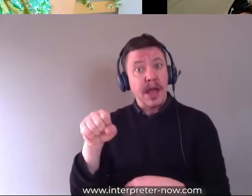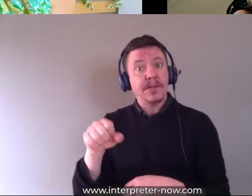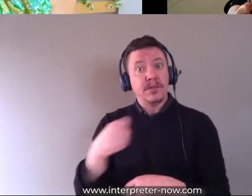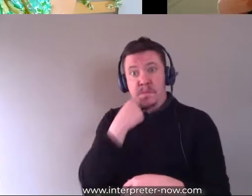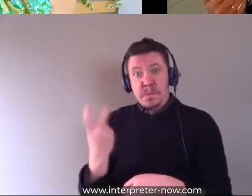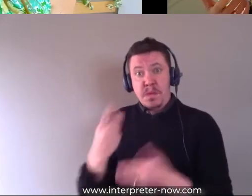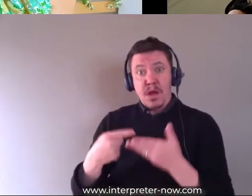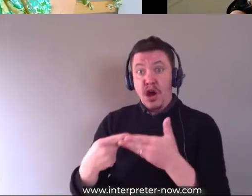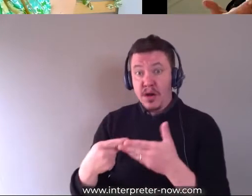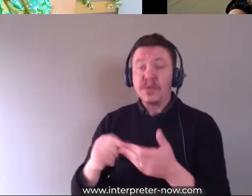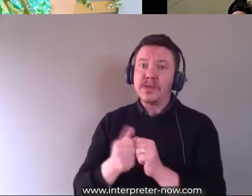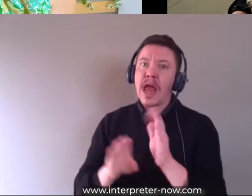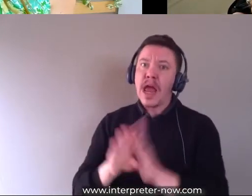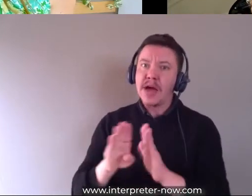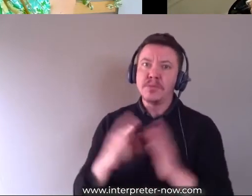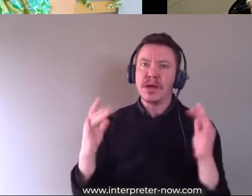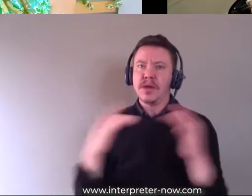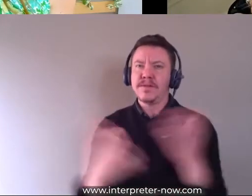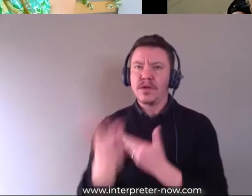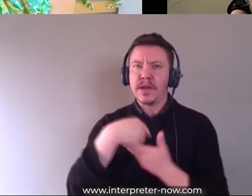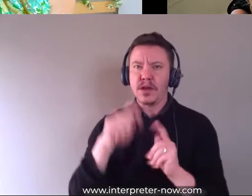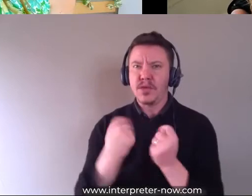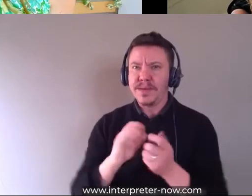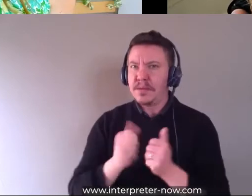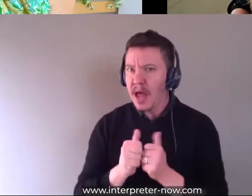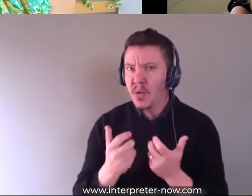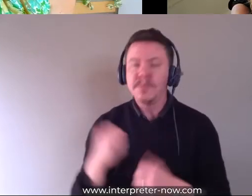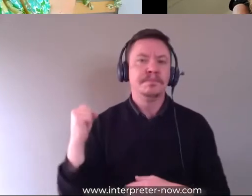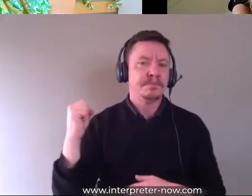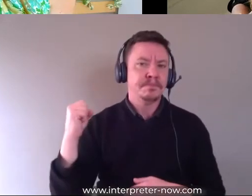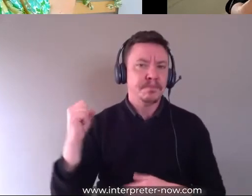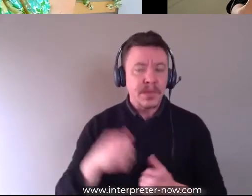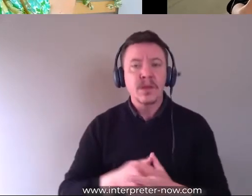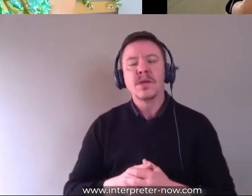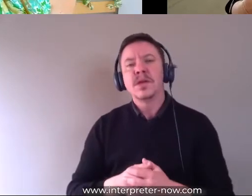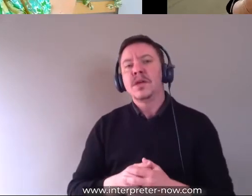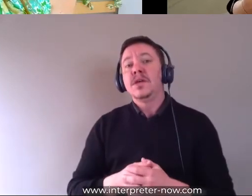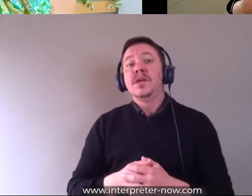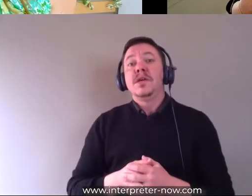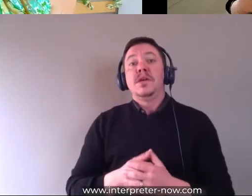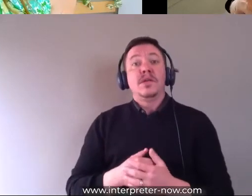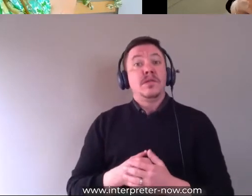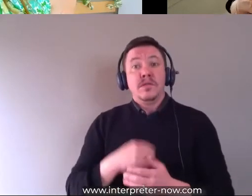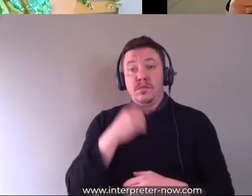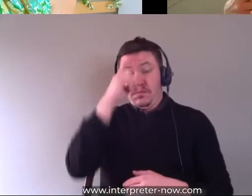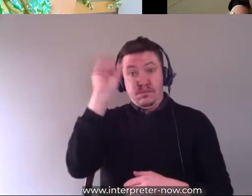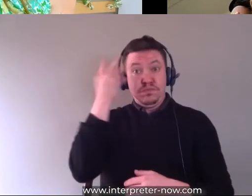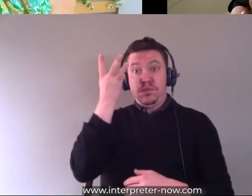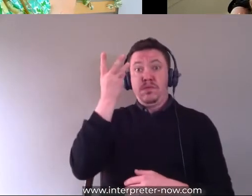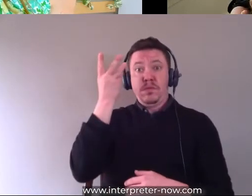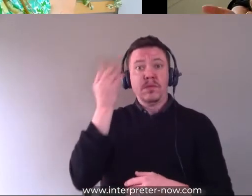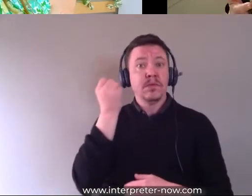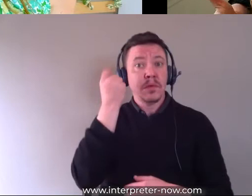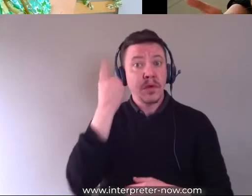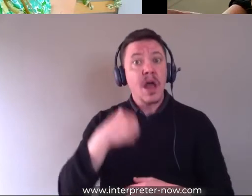conversation, how to build a diverse and inclusive team. And and here's the zinger for me. These weren't